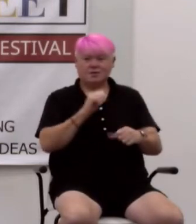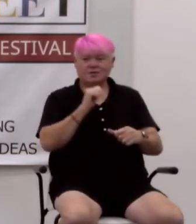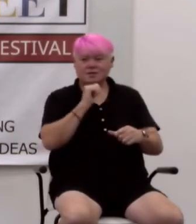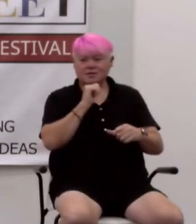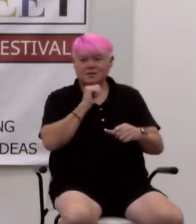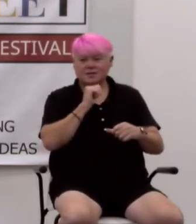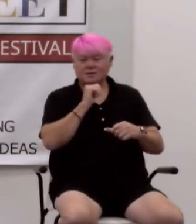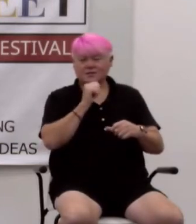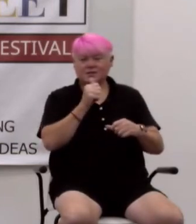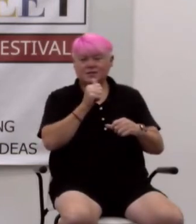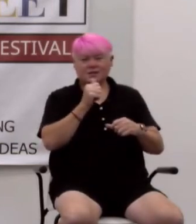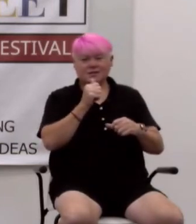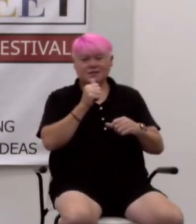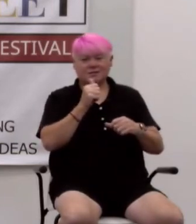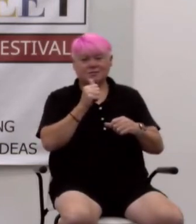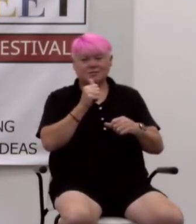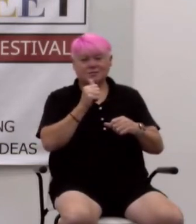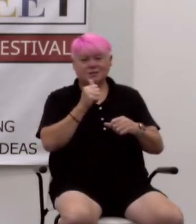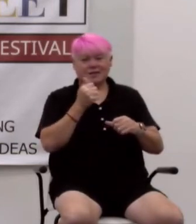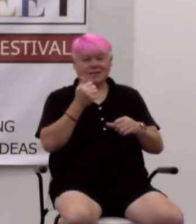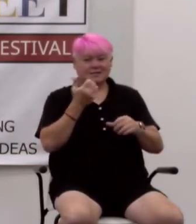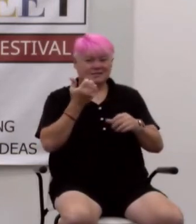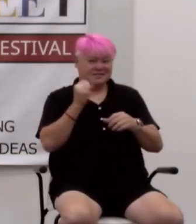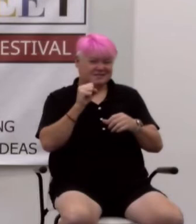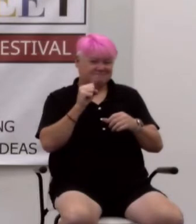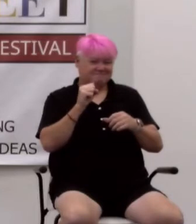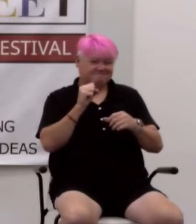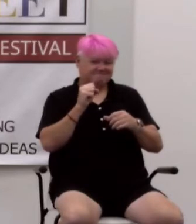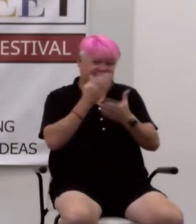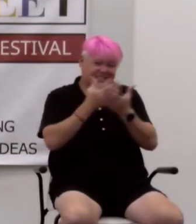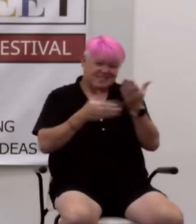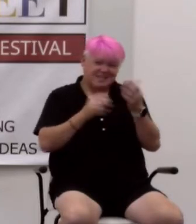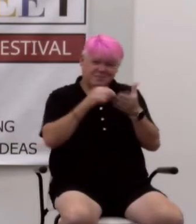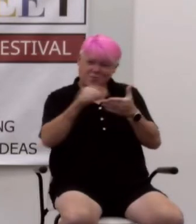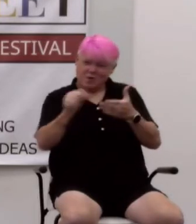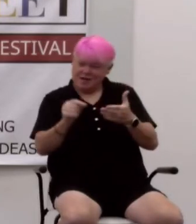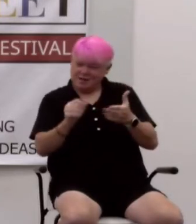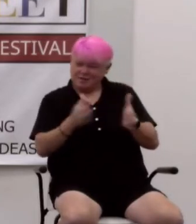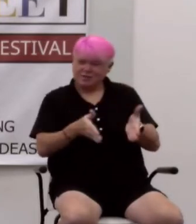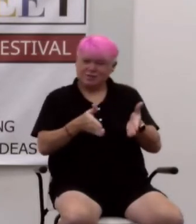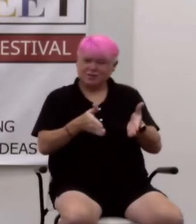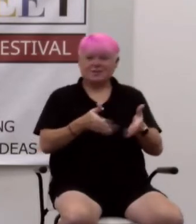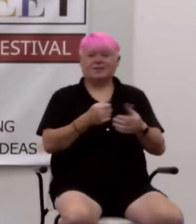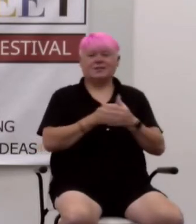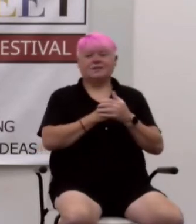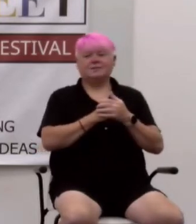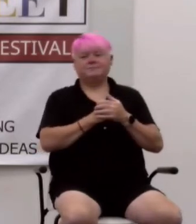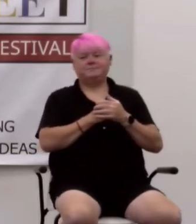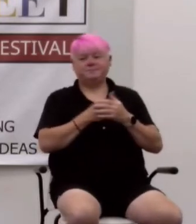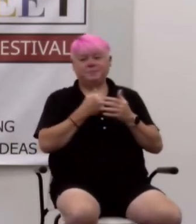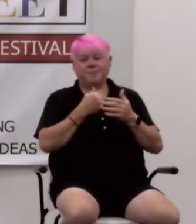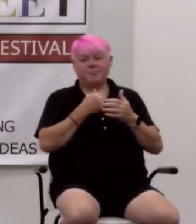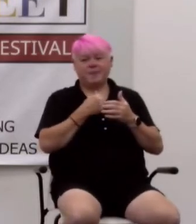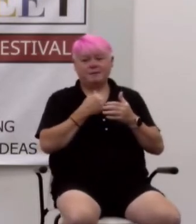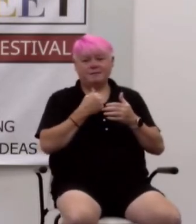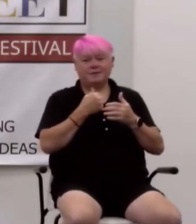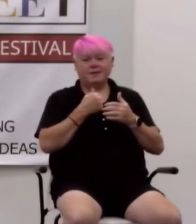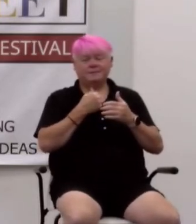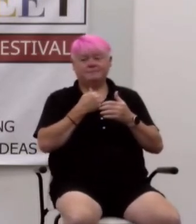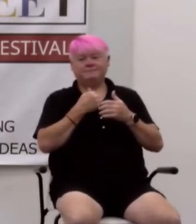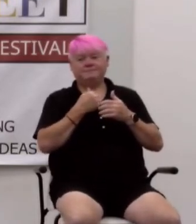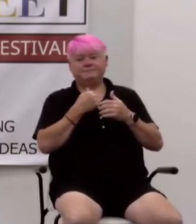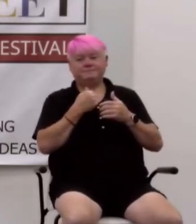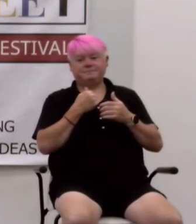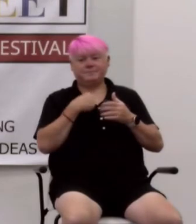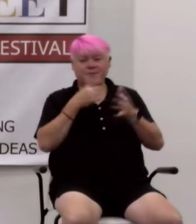some writers do, almost format it as if I was typesetting it. I leave